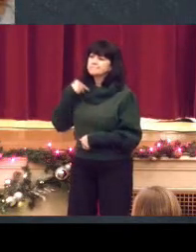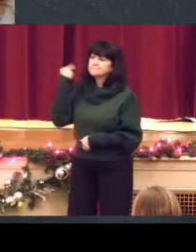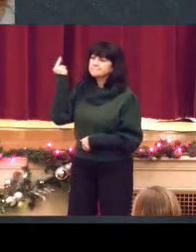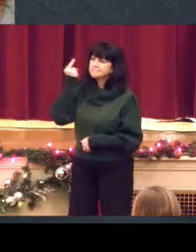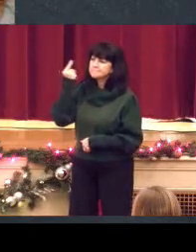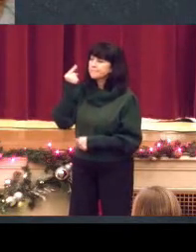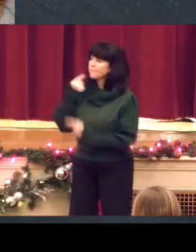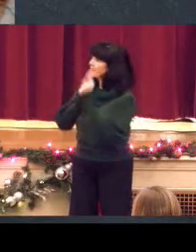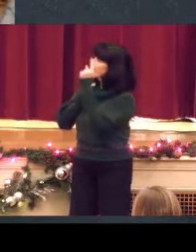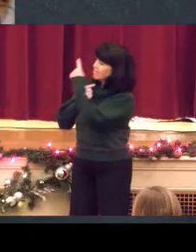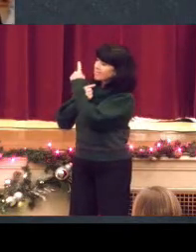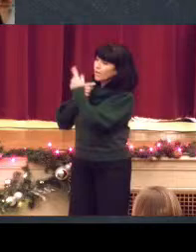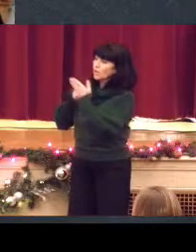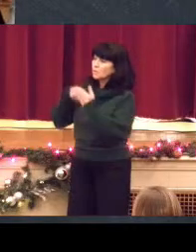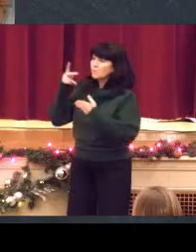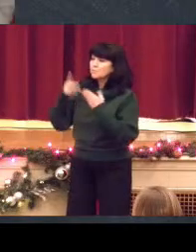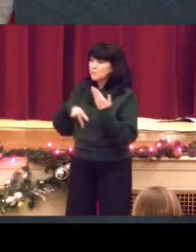taxpayer?